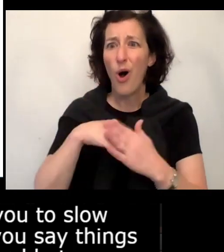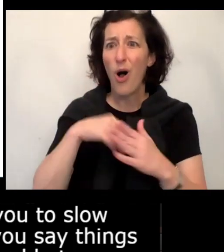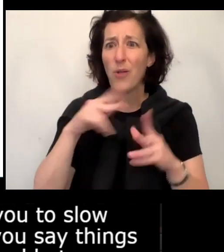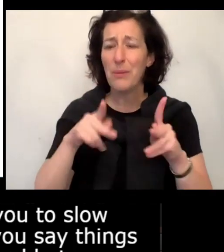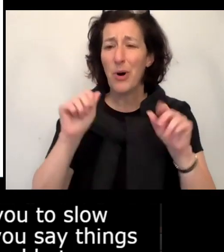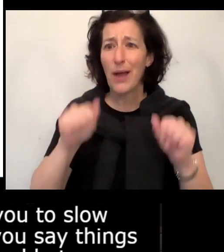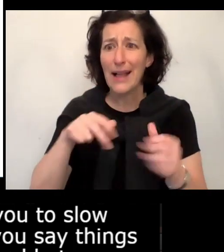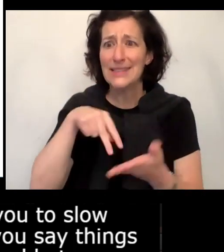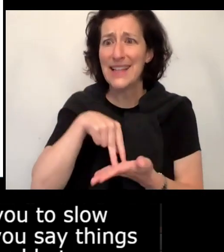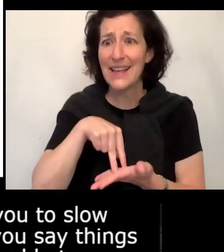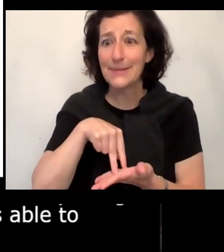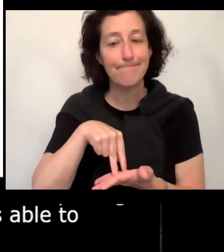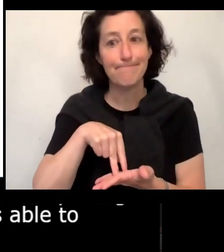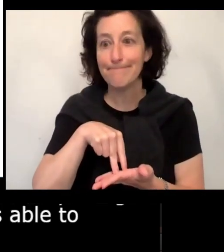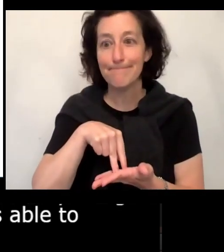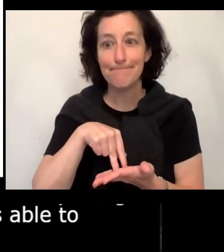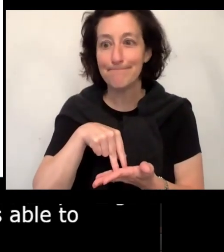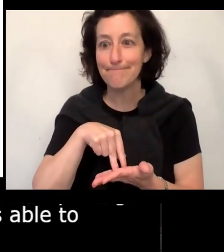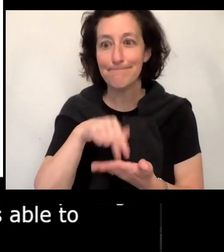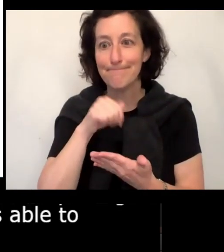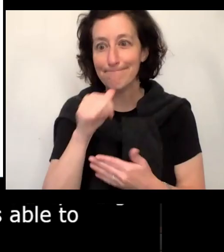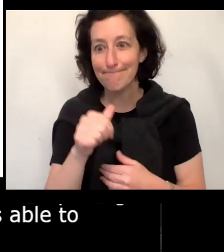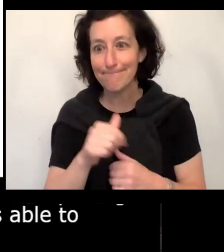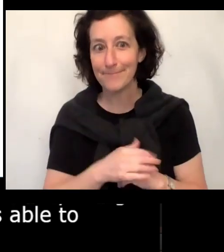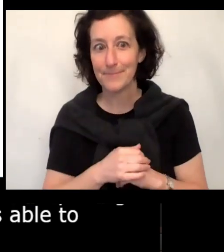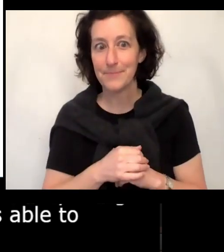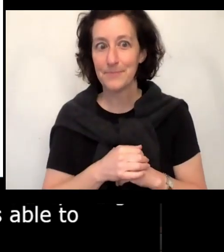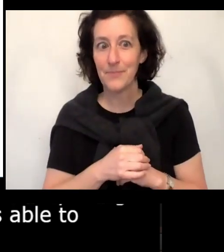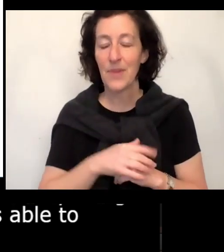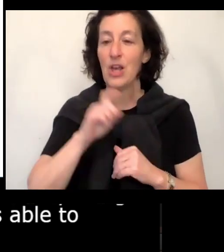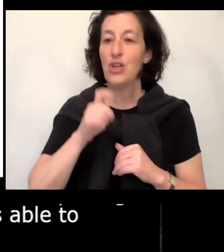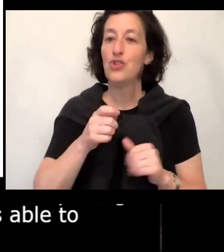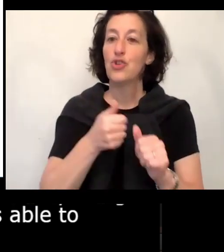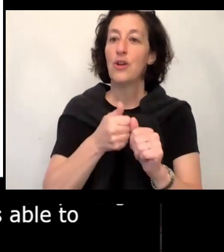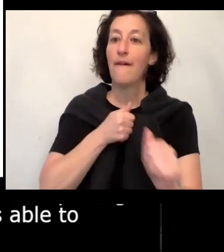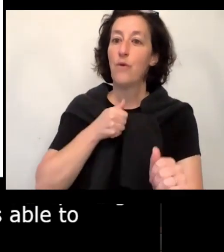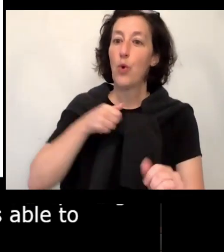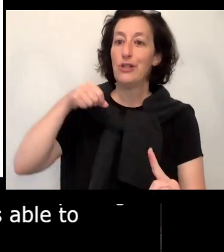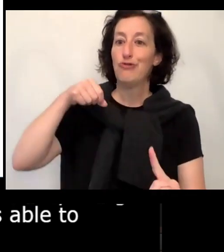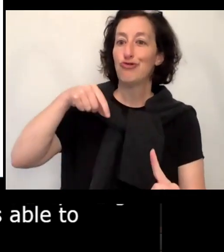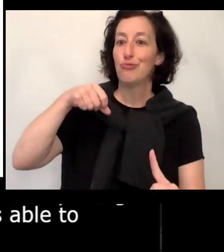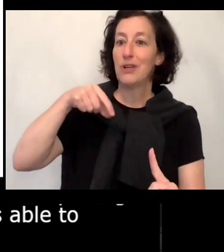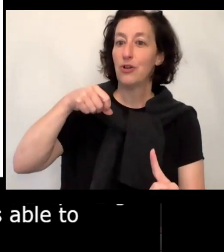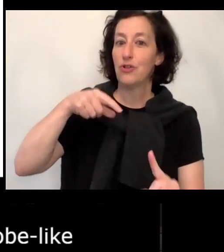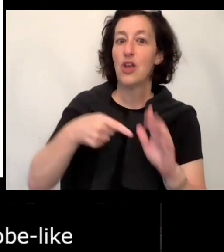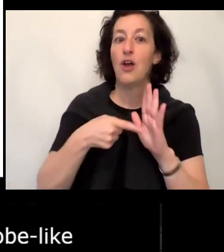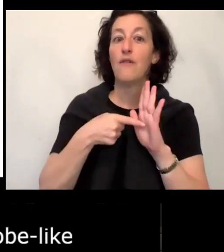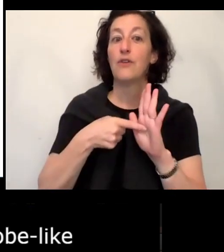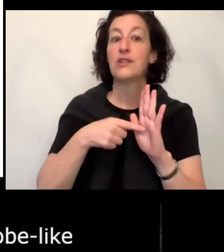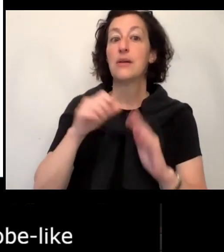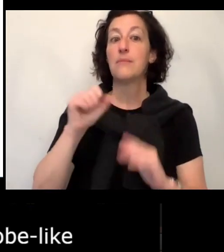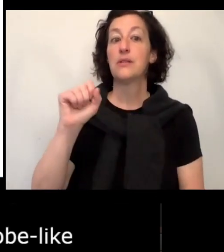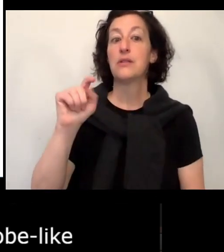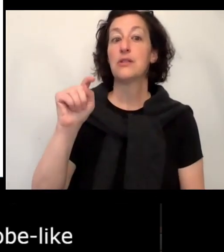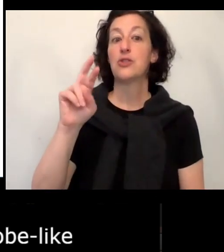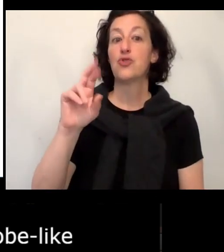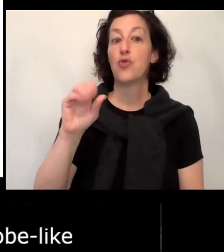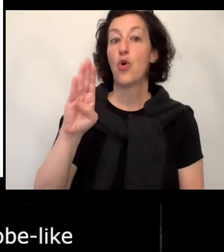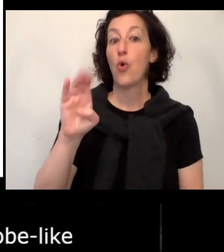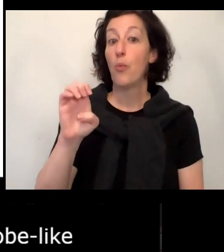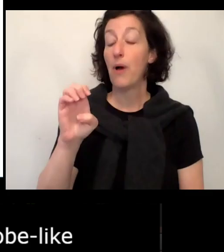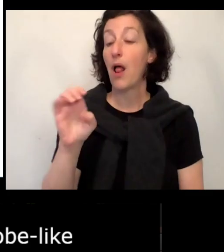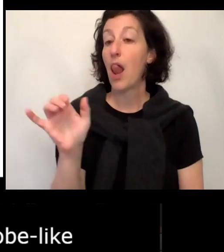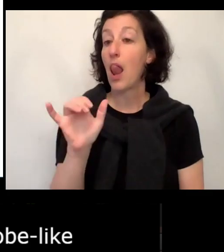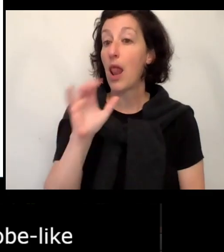One should avoid various triggers. Of course, strobe-like images can create issues. There can be PTSD